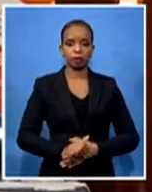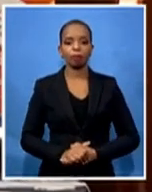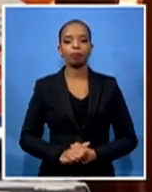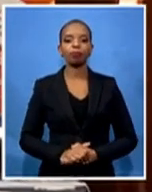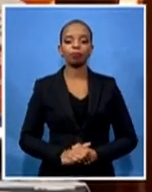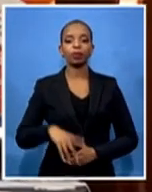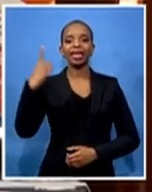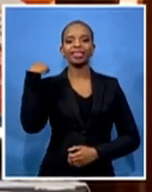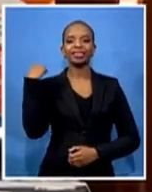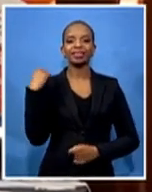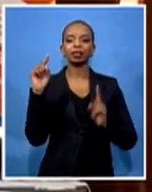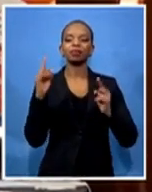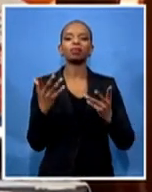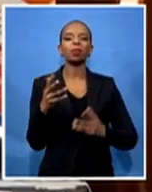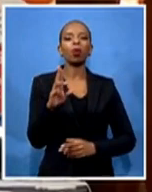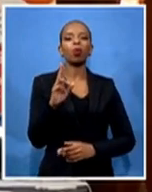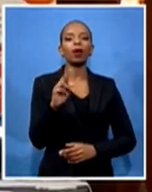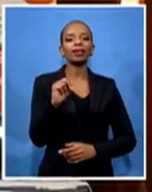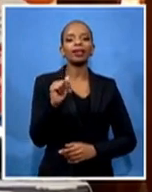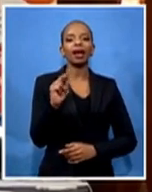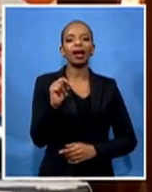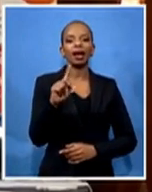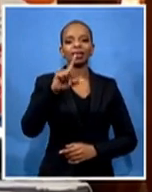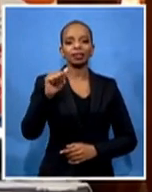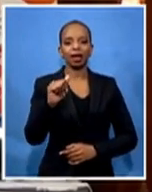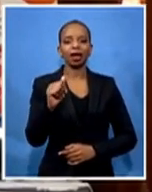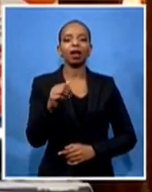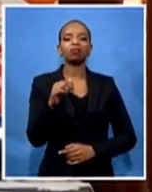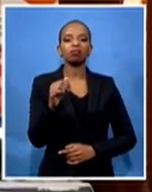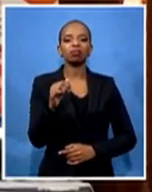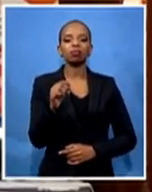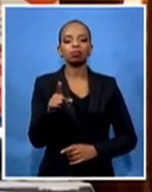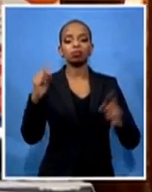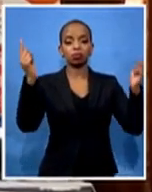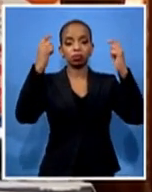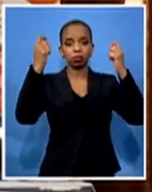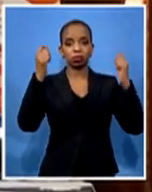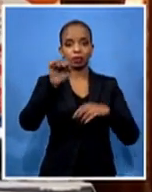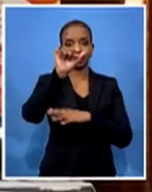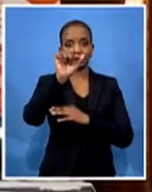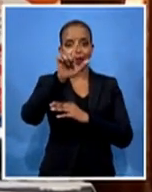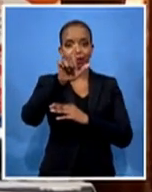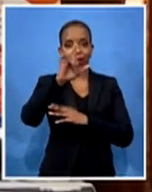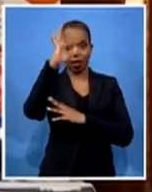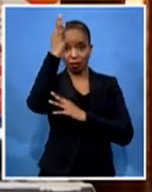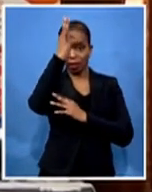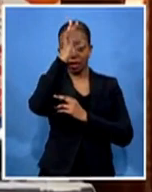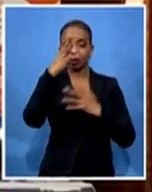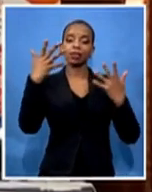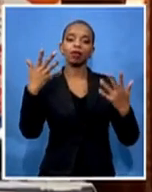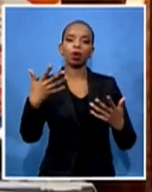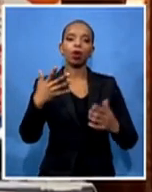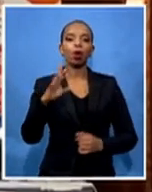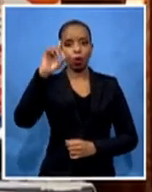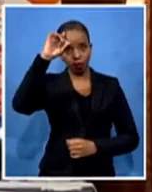where to commemorate, or rather to celebrate the 67 minutes of Mandela, free Wi-Fi and the jail Dubo